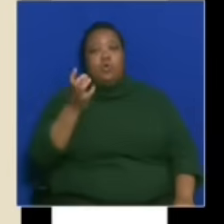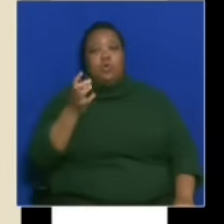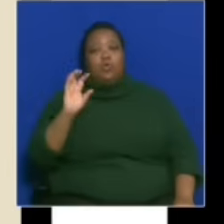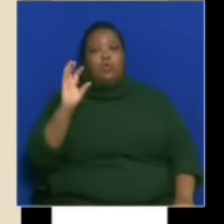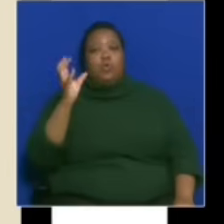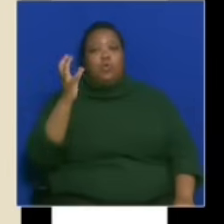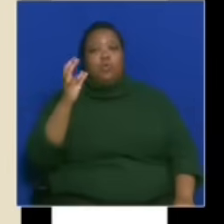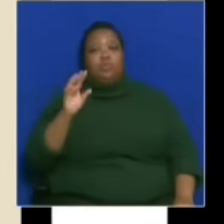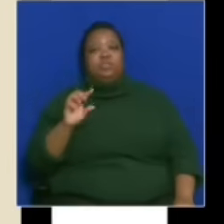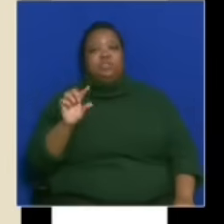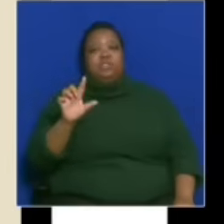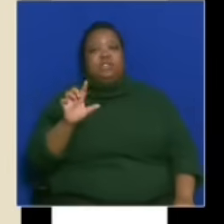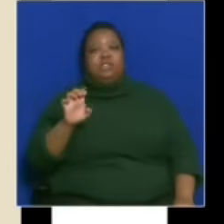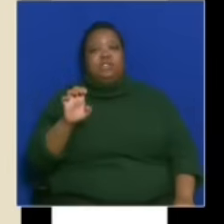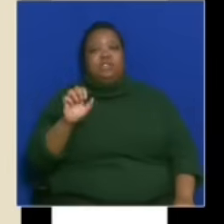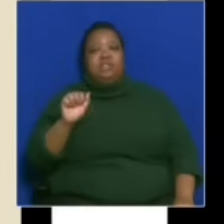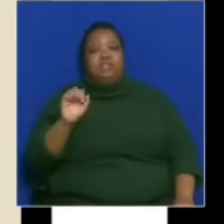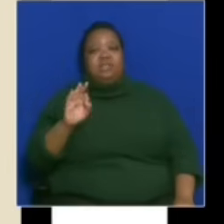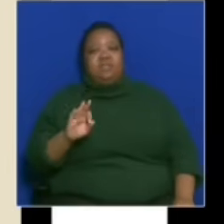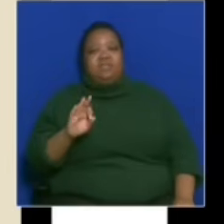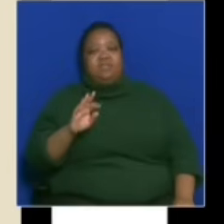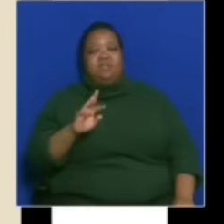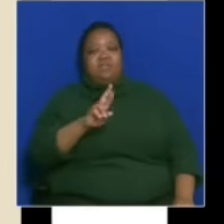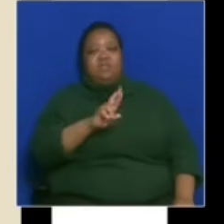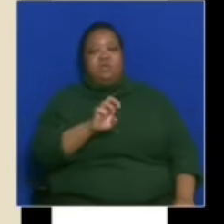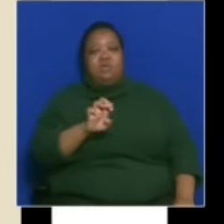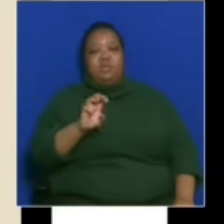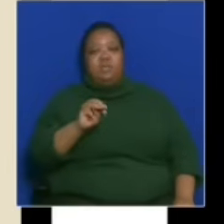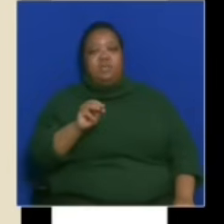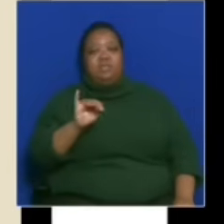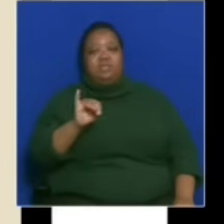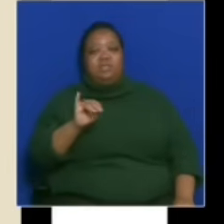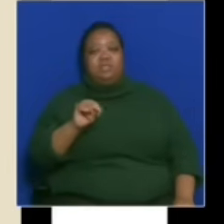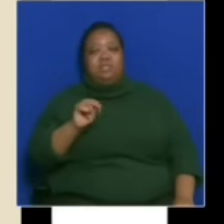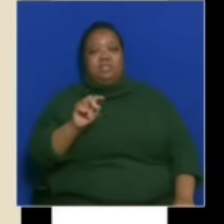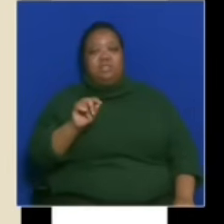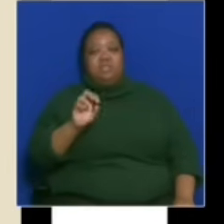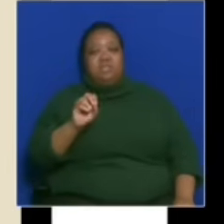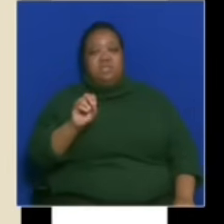the Remington company, and now it's paying off.